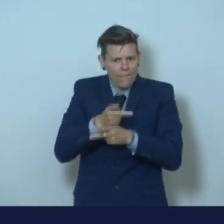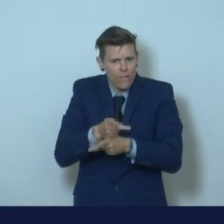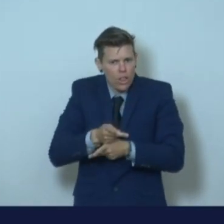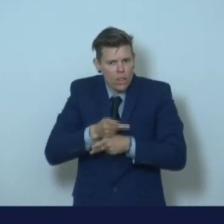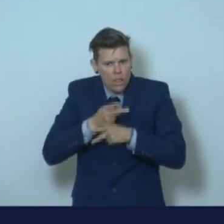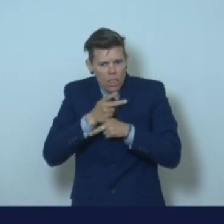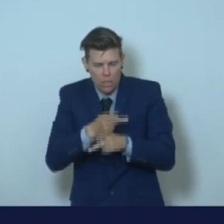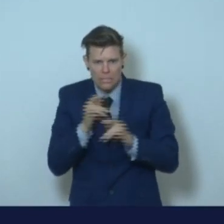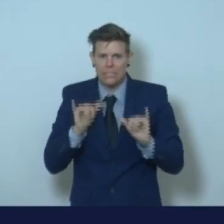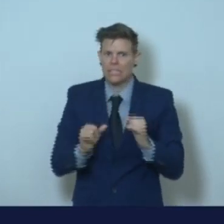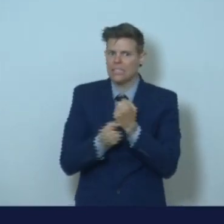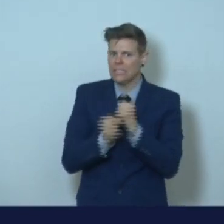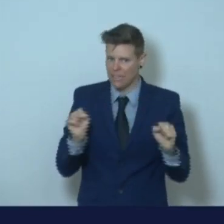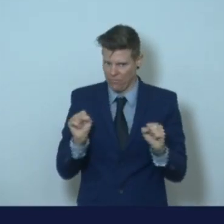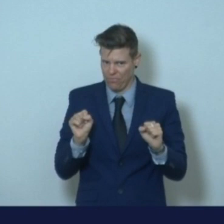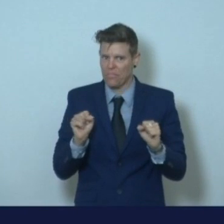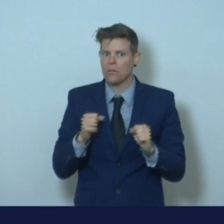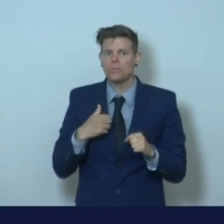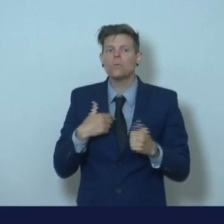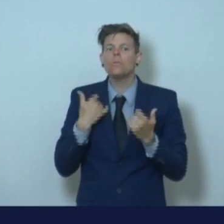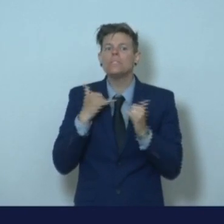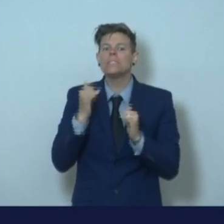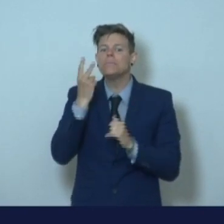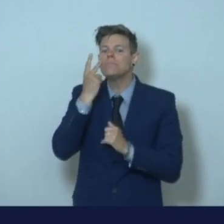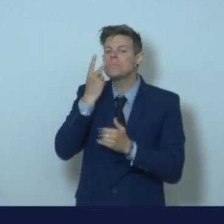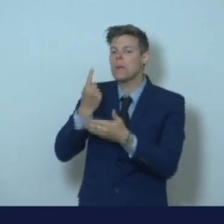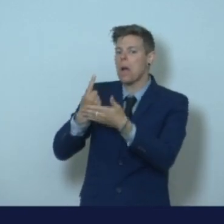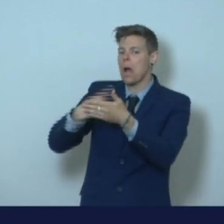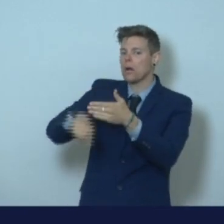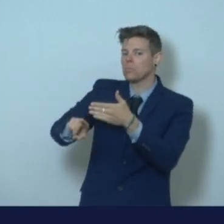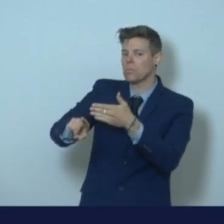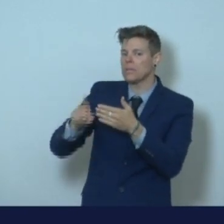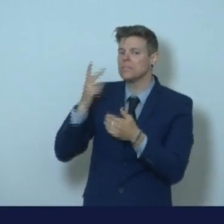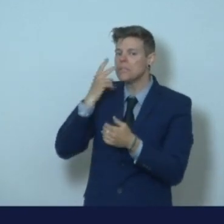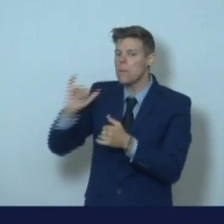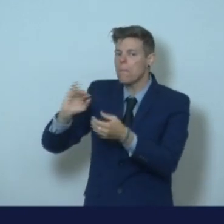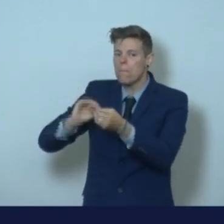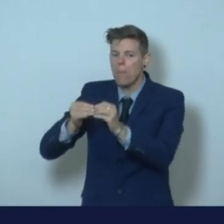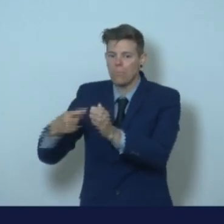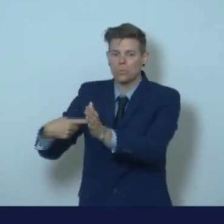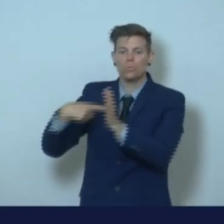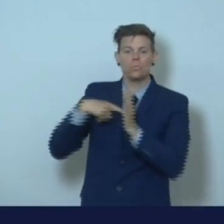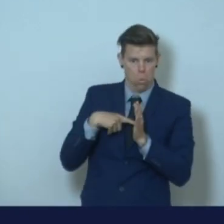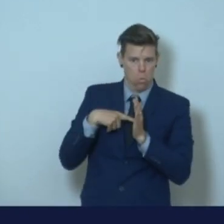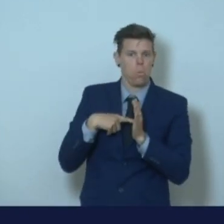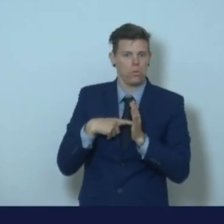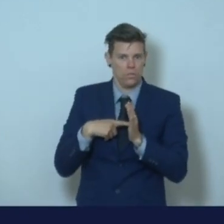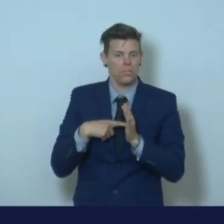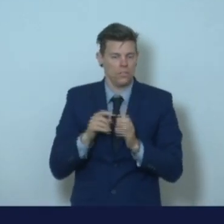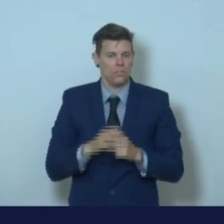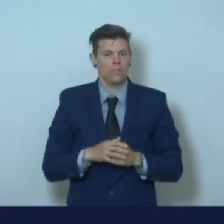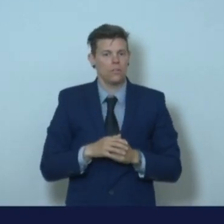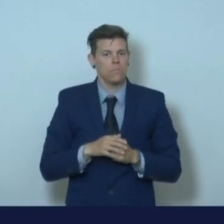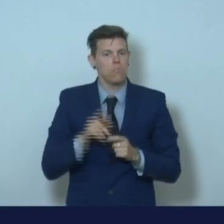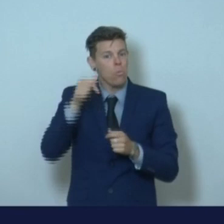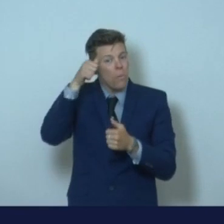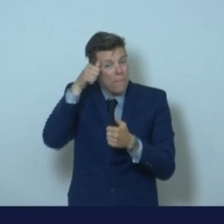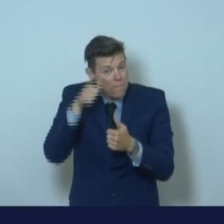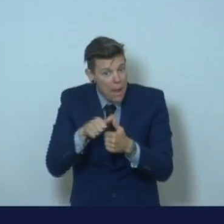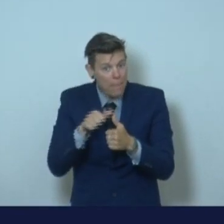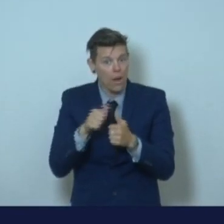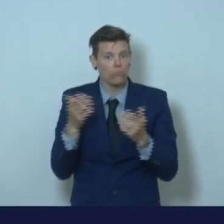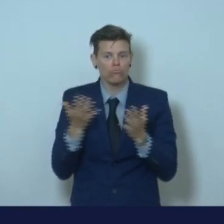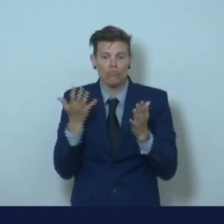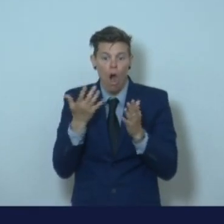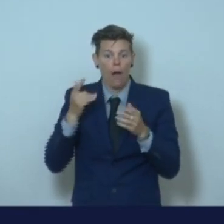and we look at what the data says a week from today about where we are. And remember that the real trend lines are 14